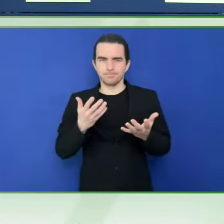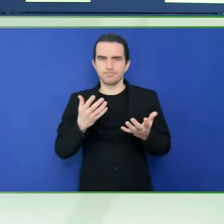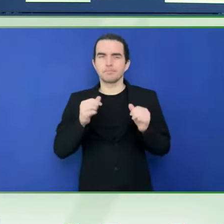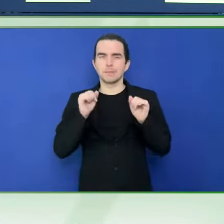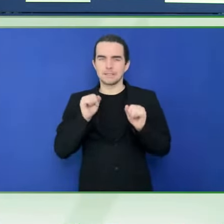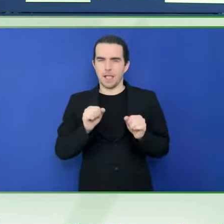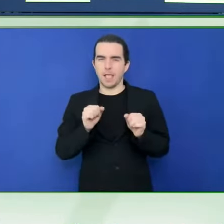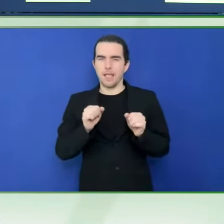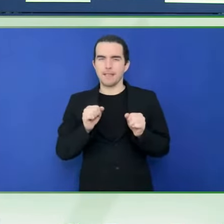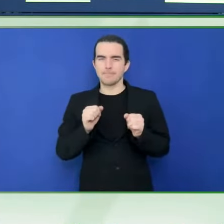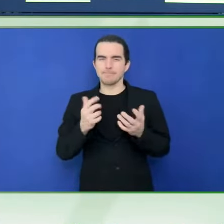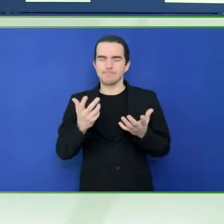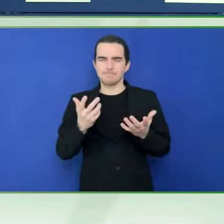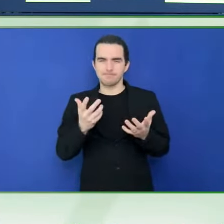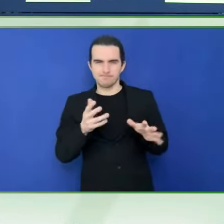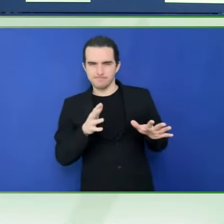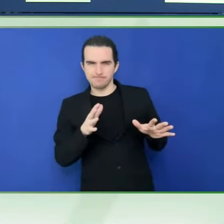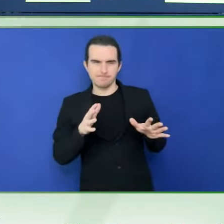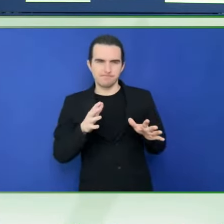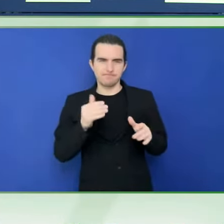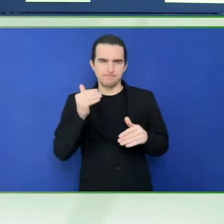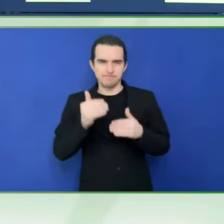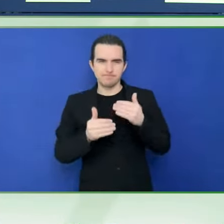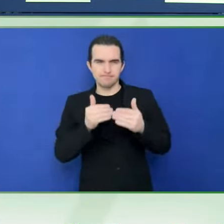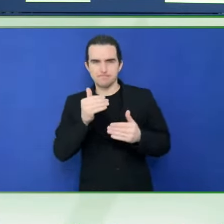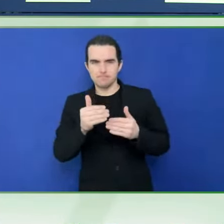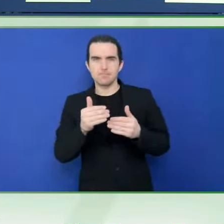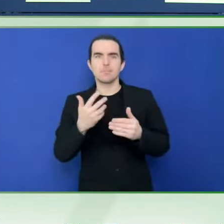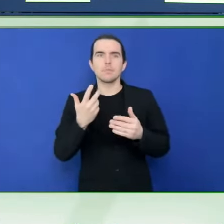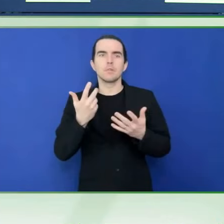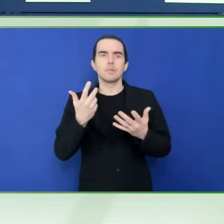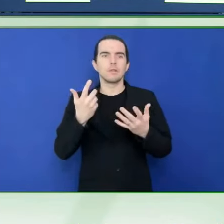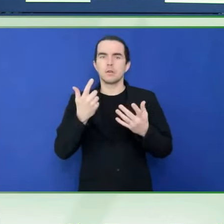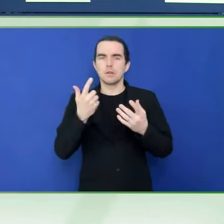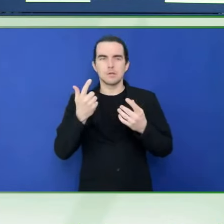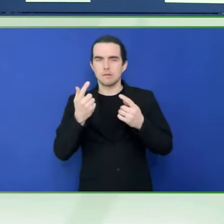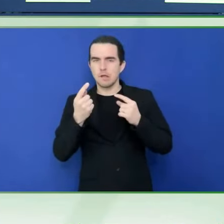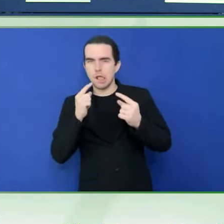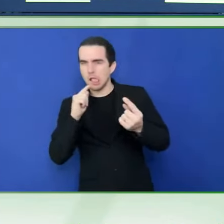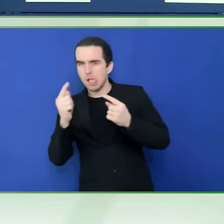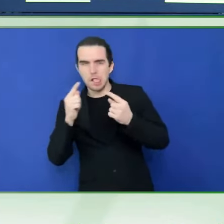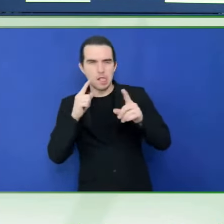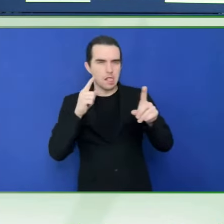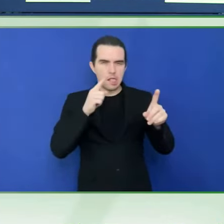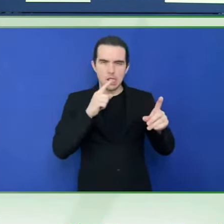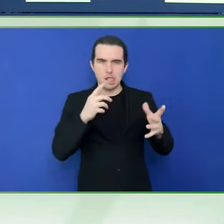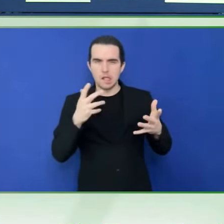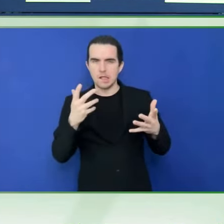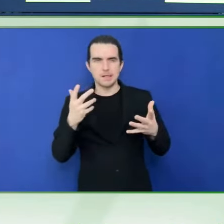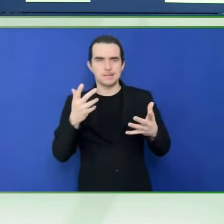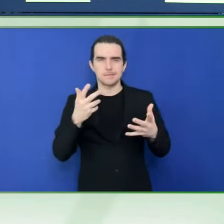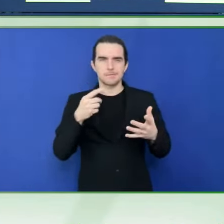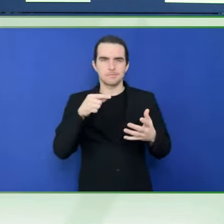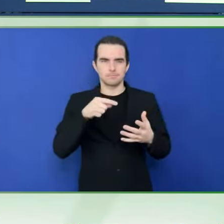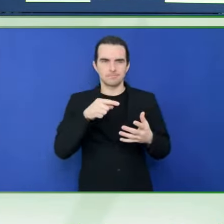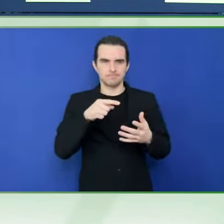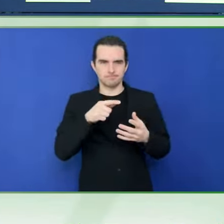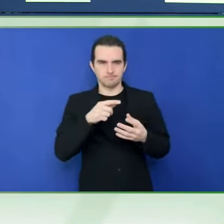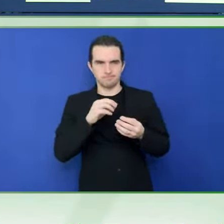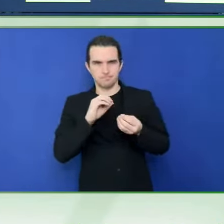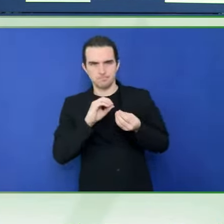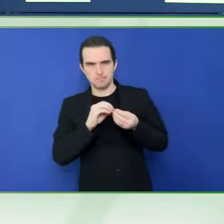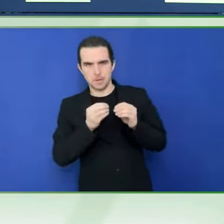lifts, and I even did once it for the purpose of filming when I was pregnant. So there is